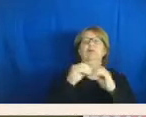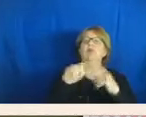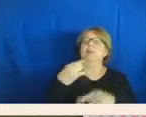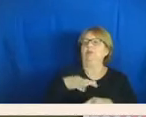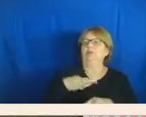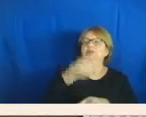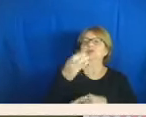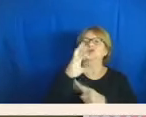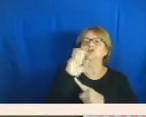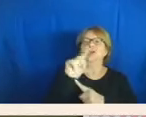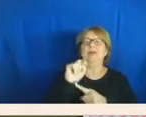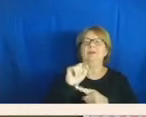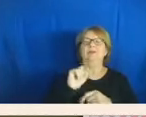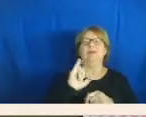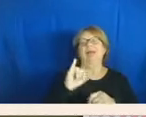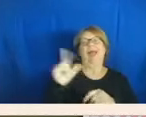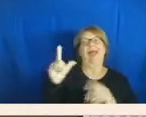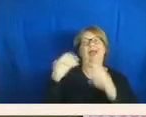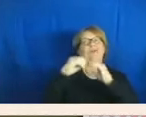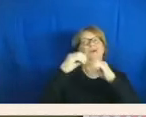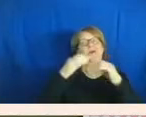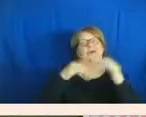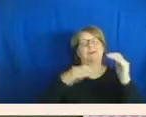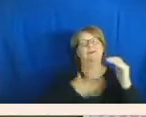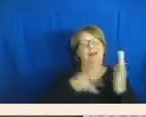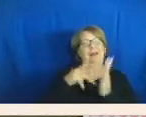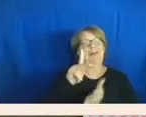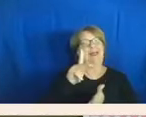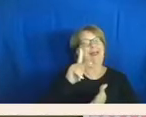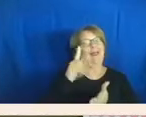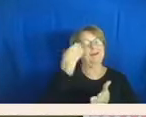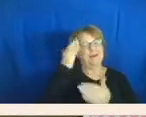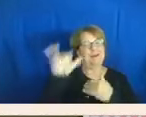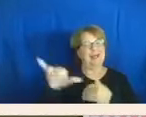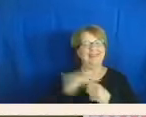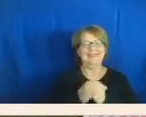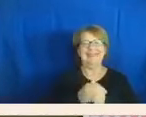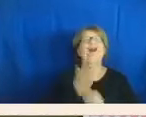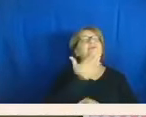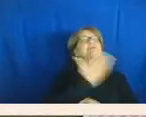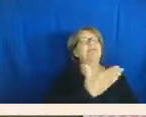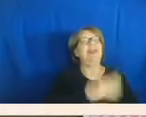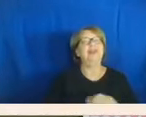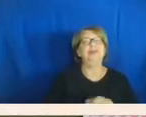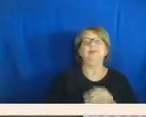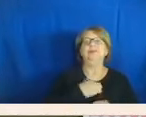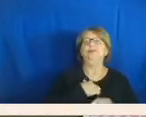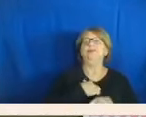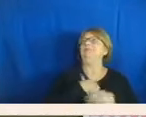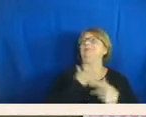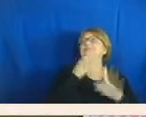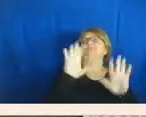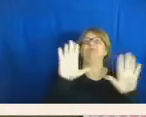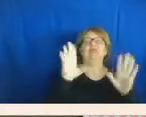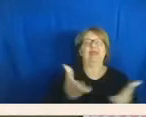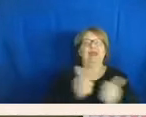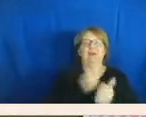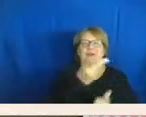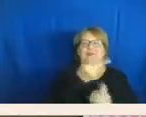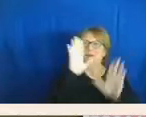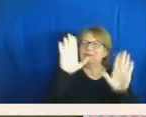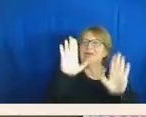grade. Thank you, Sharon. I'm so honored to be here today with these two amazing women and all of you. Thank you so